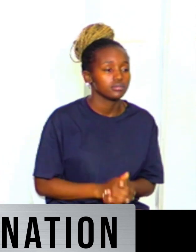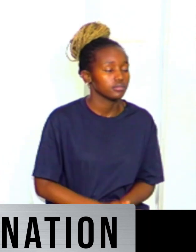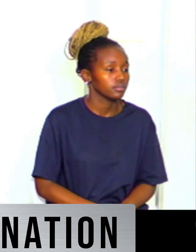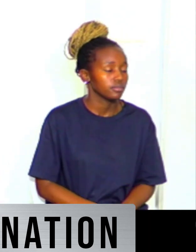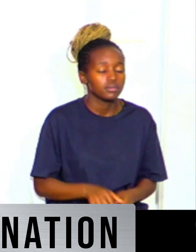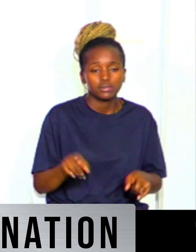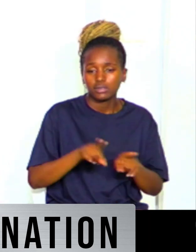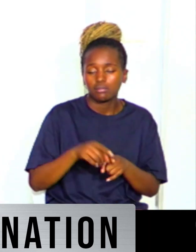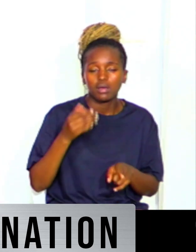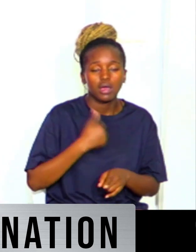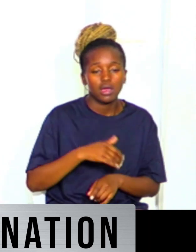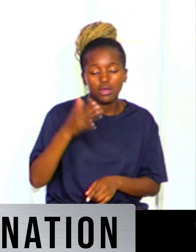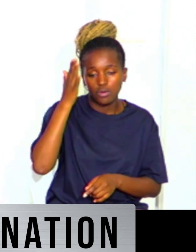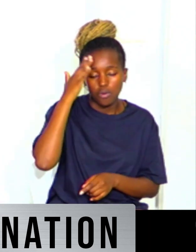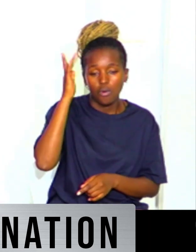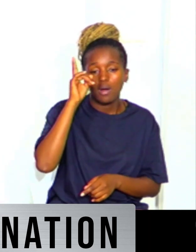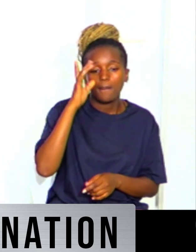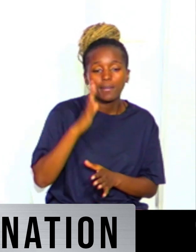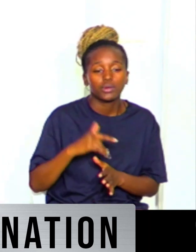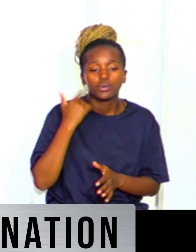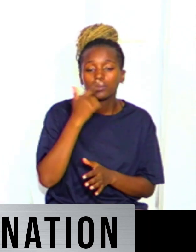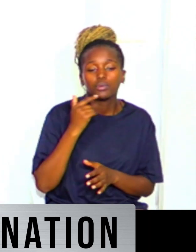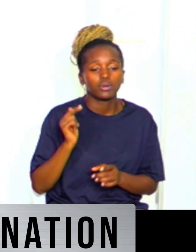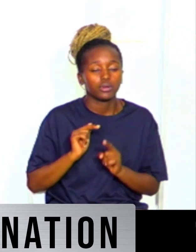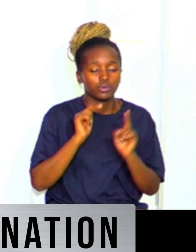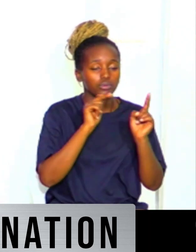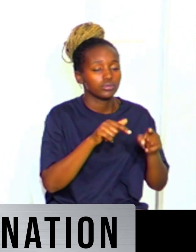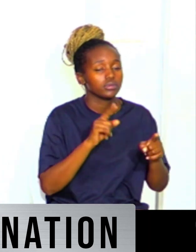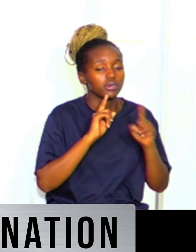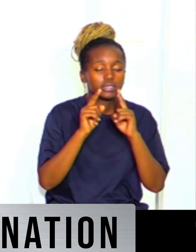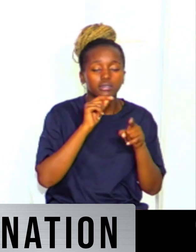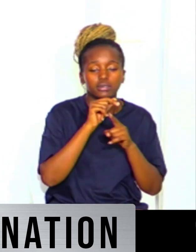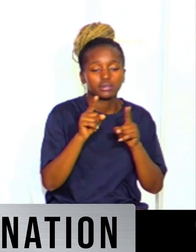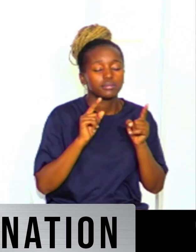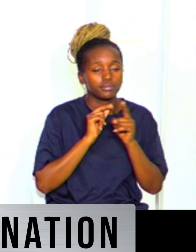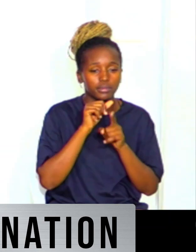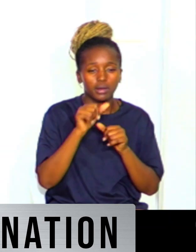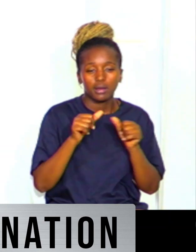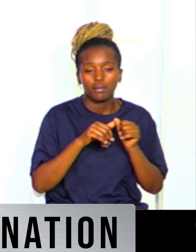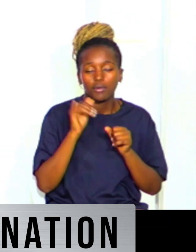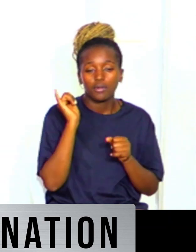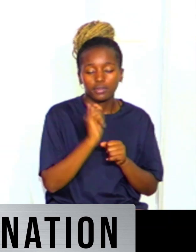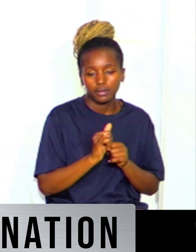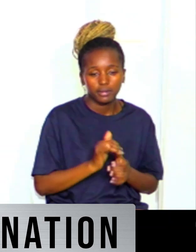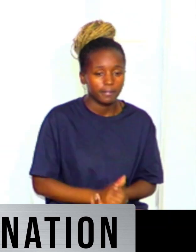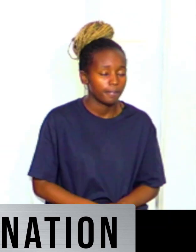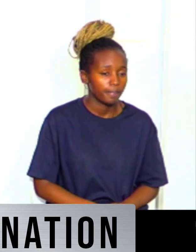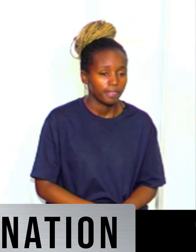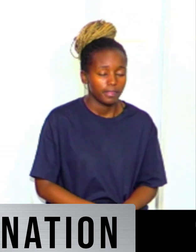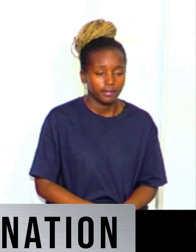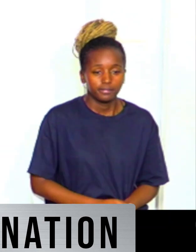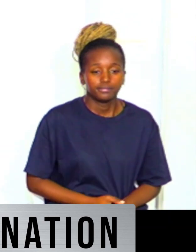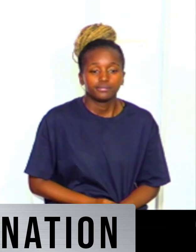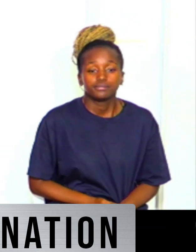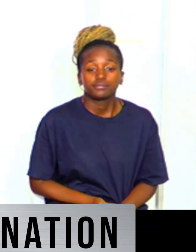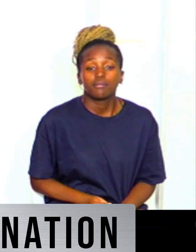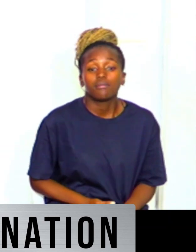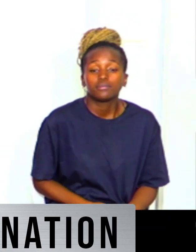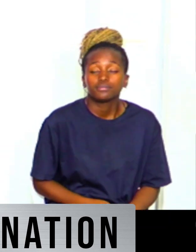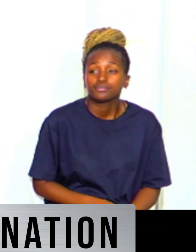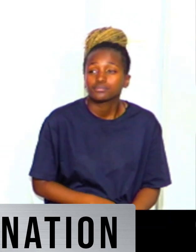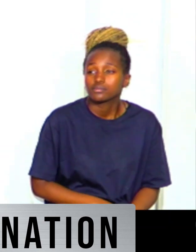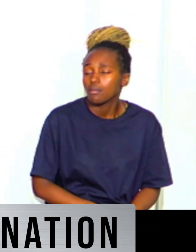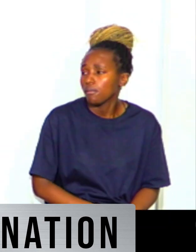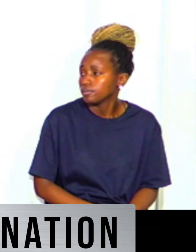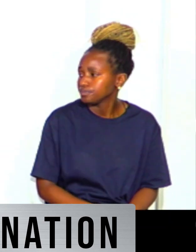presented, but did he end up in the final panel? No. So this is something maybe. Let's go back to Natembeya.